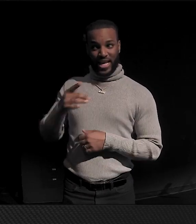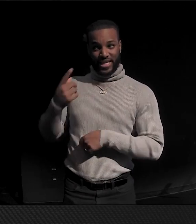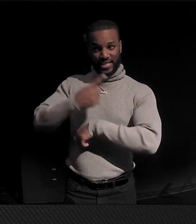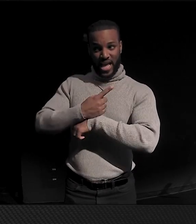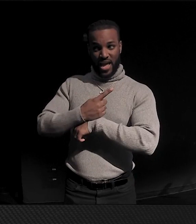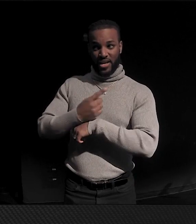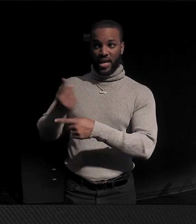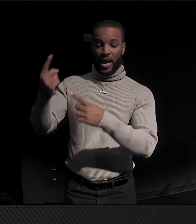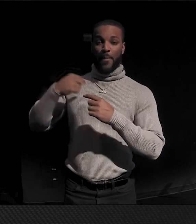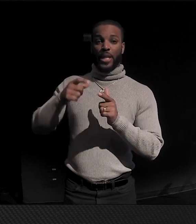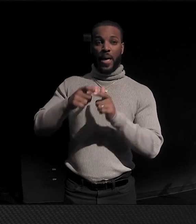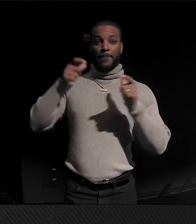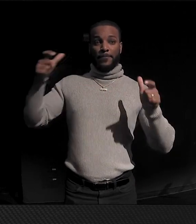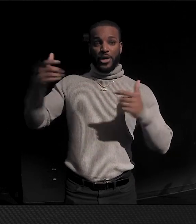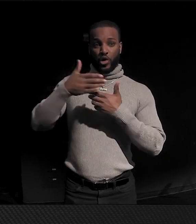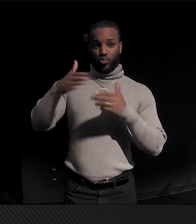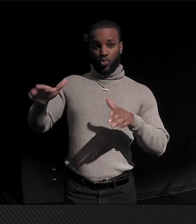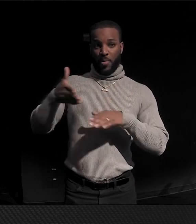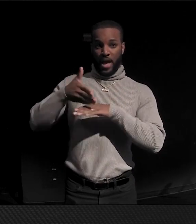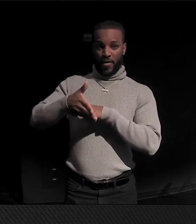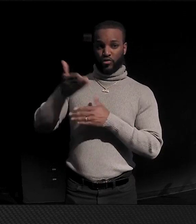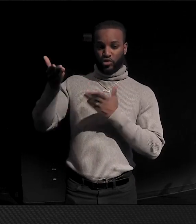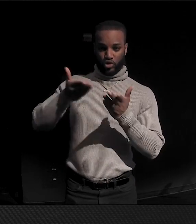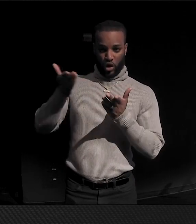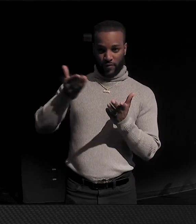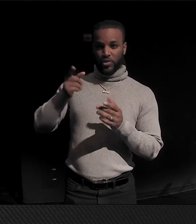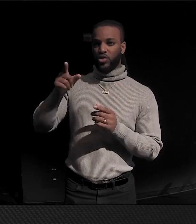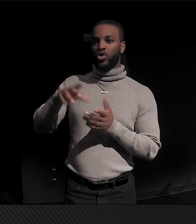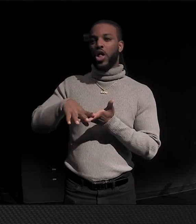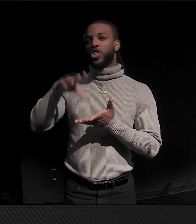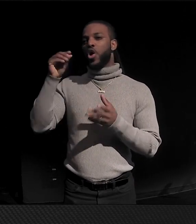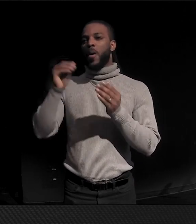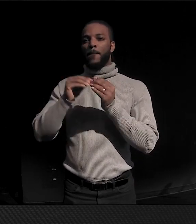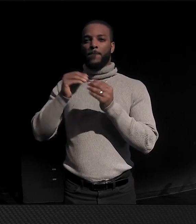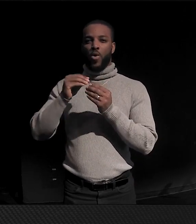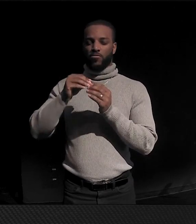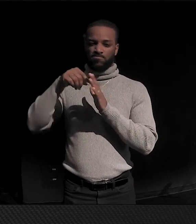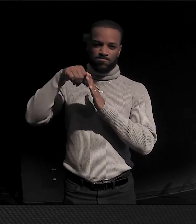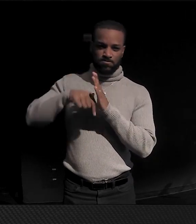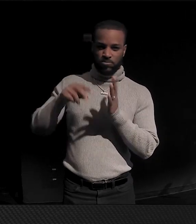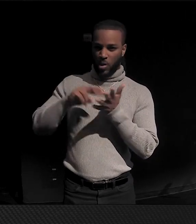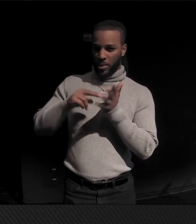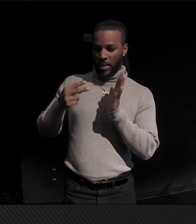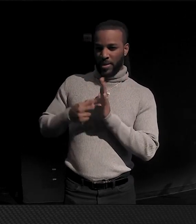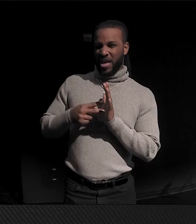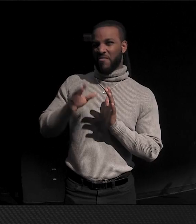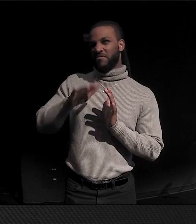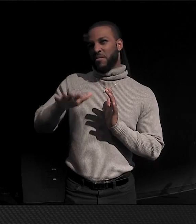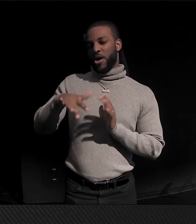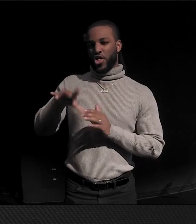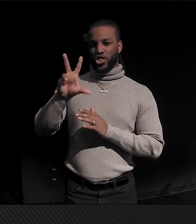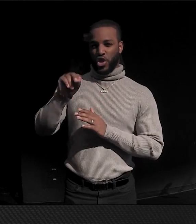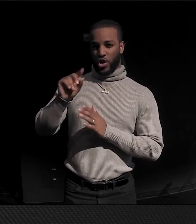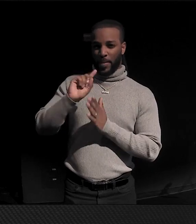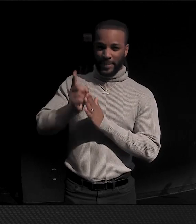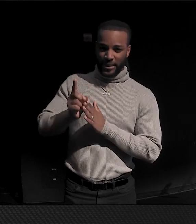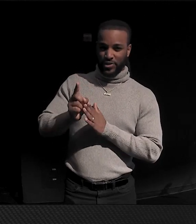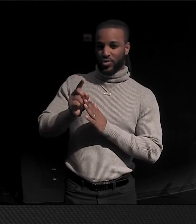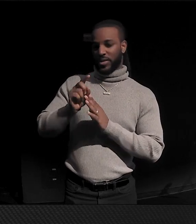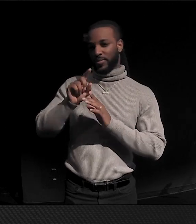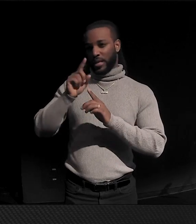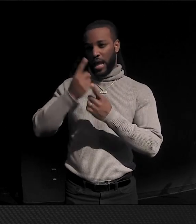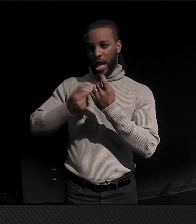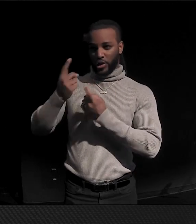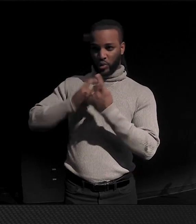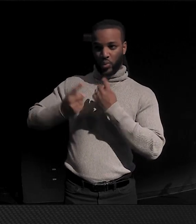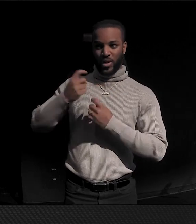us in the big room after today's service, and you will be able to find out just what that means. It'll be about 30 minutes. You'll get to ask questions, and